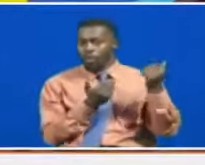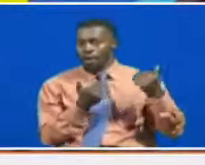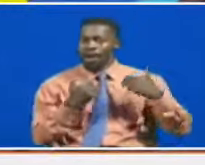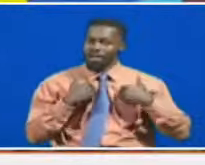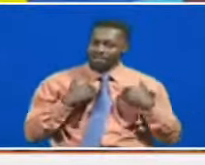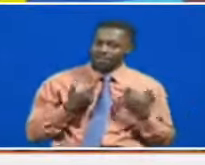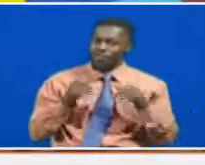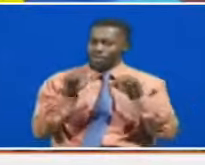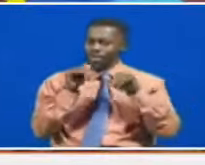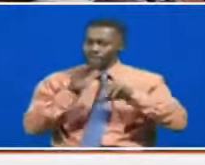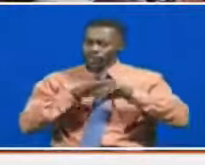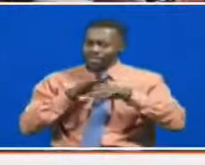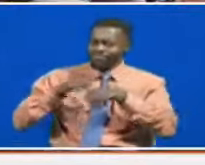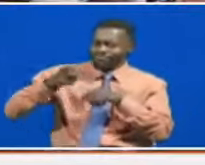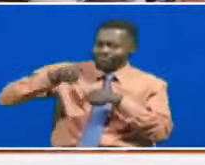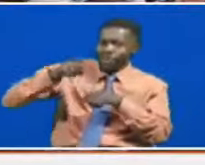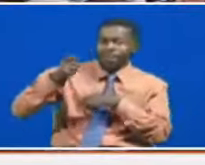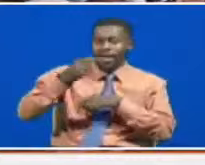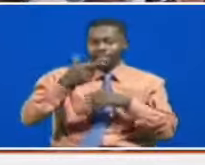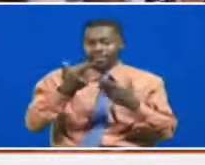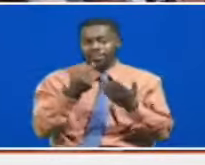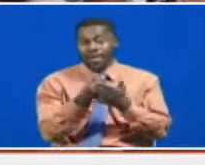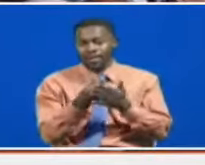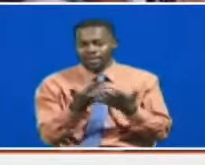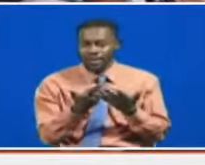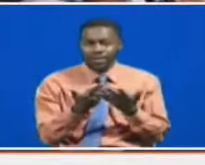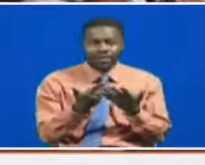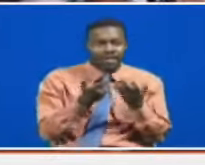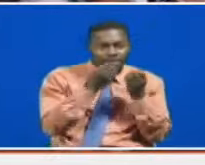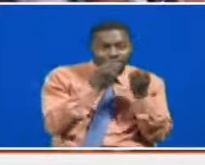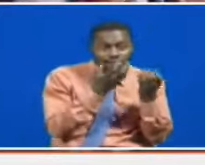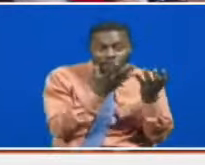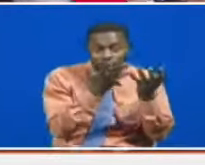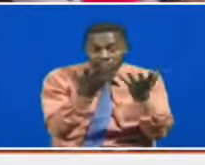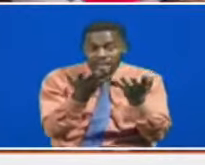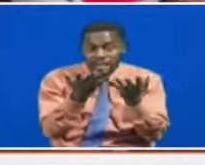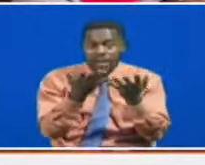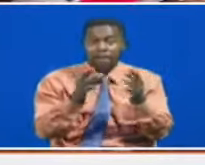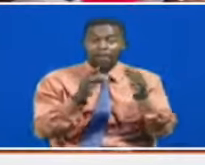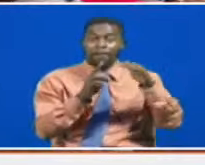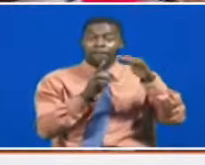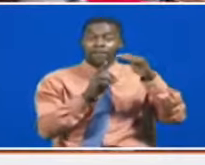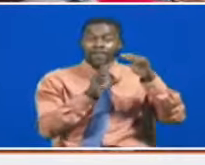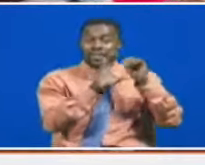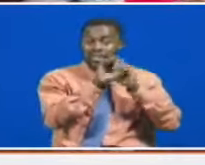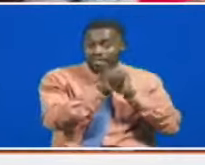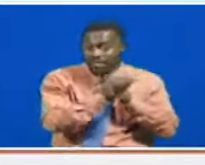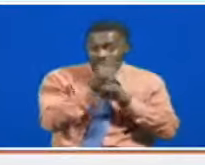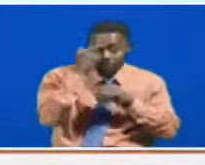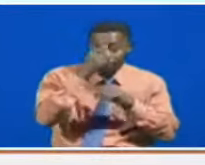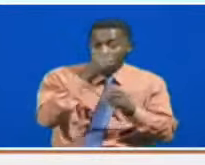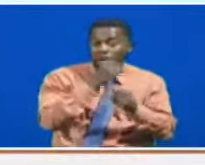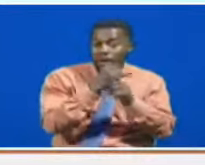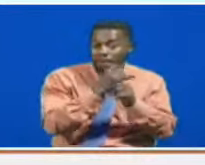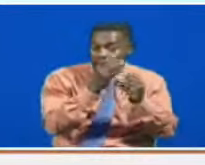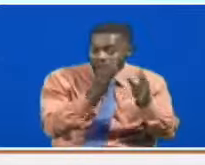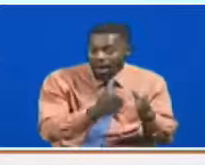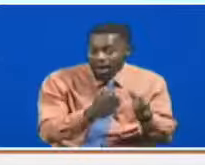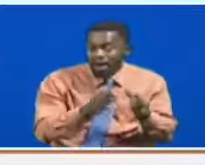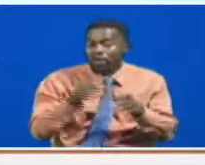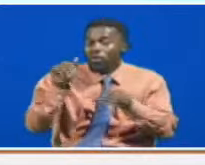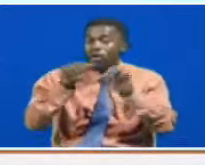minimum wage increase. Na ndio mimi nataka sasa nimwambie waziri wetu wa labor aite kamati ile